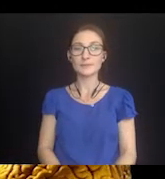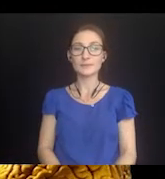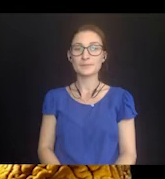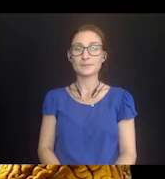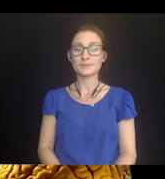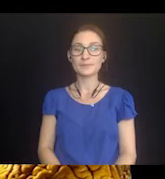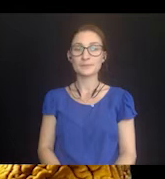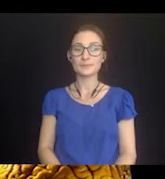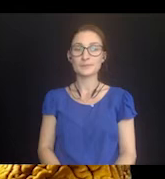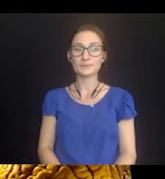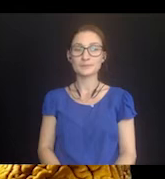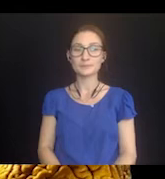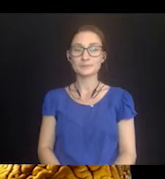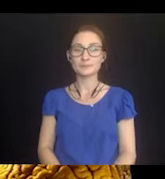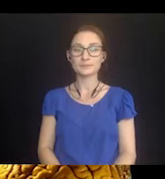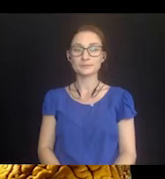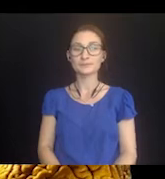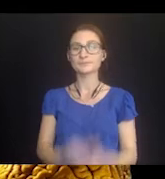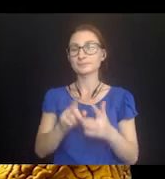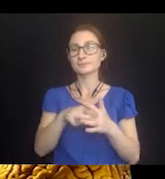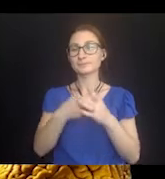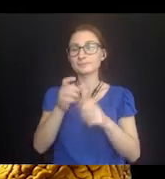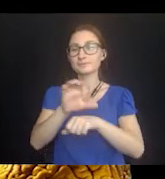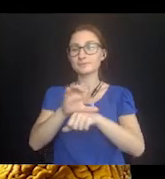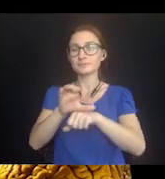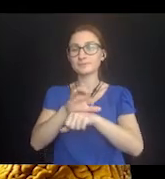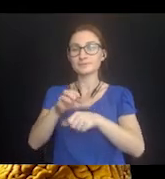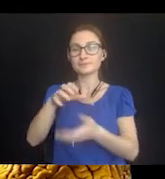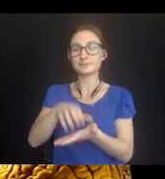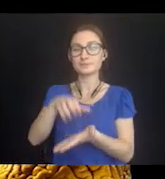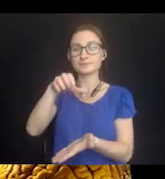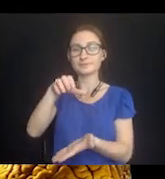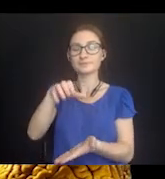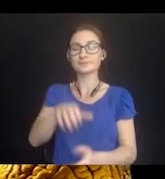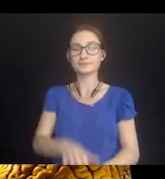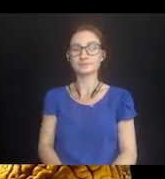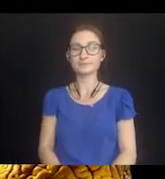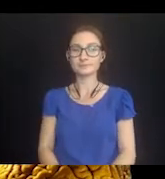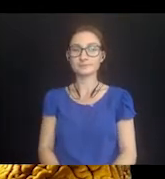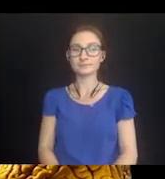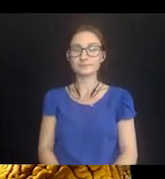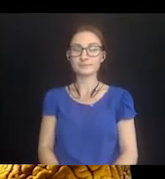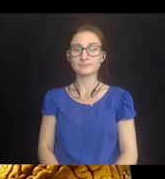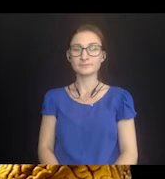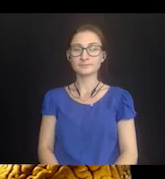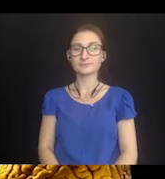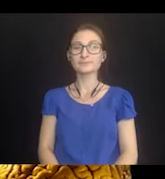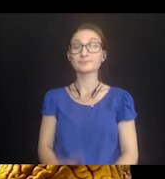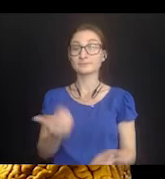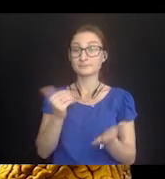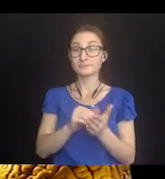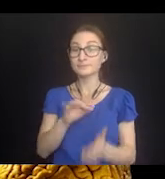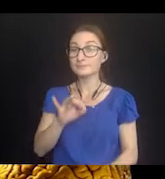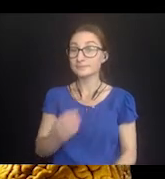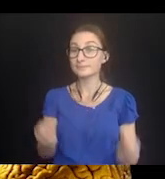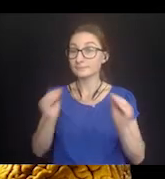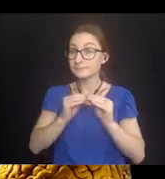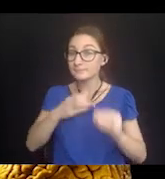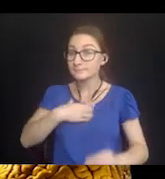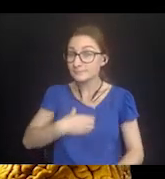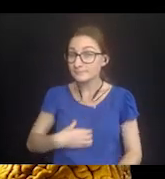objects of experience that we talked about. So just start with the chocolate cake. So